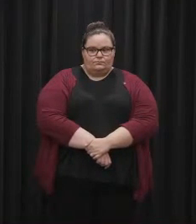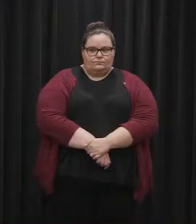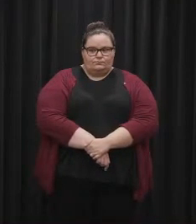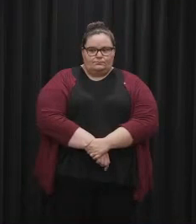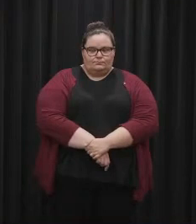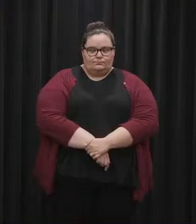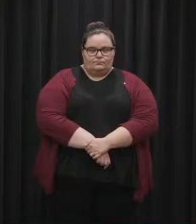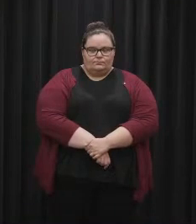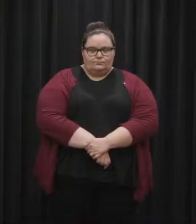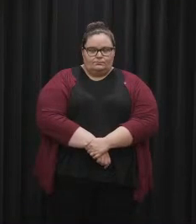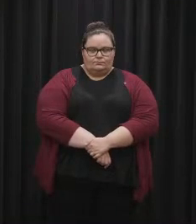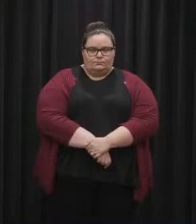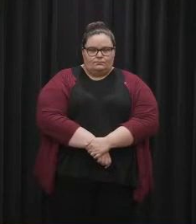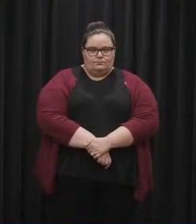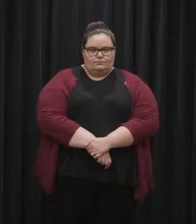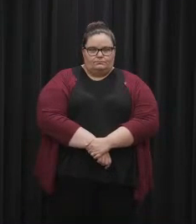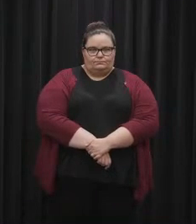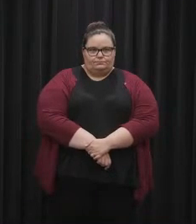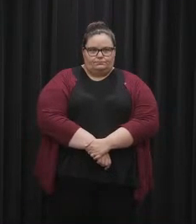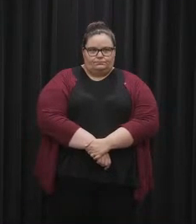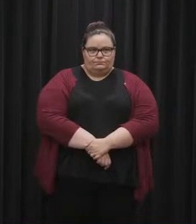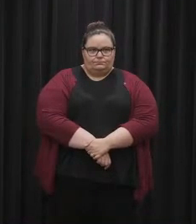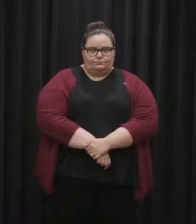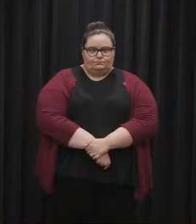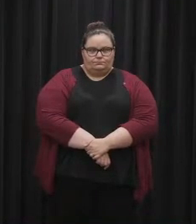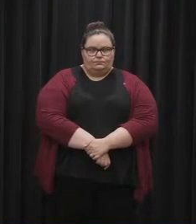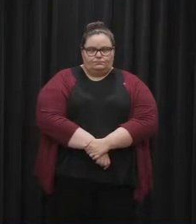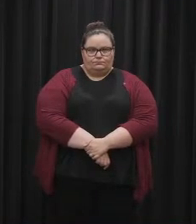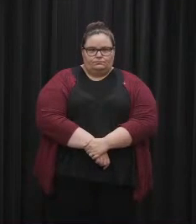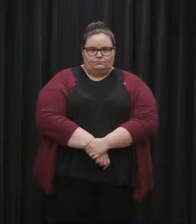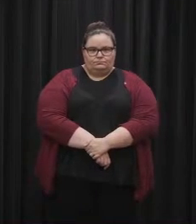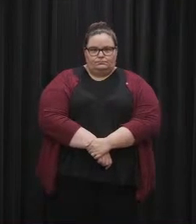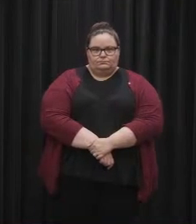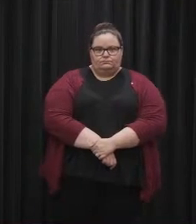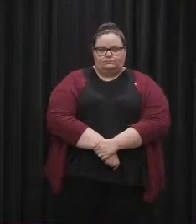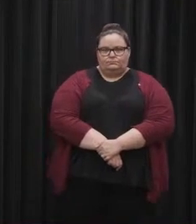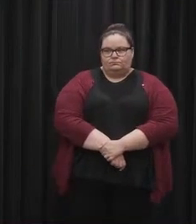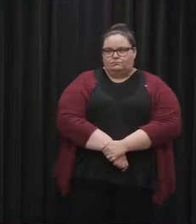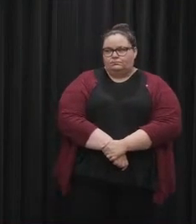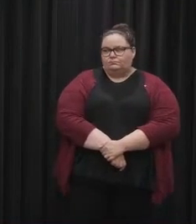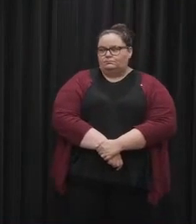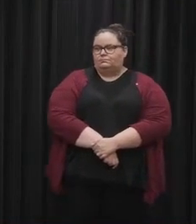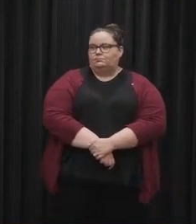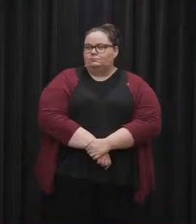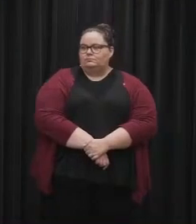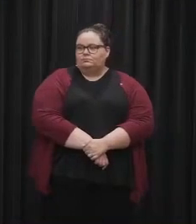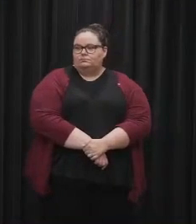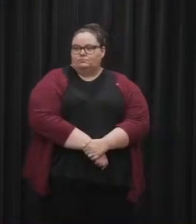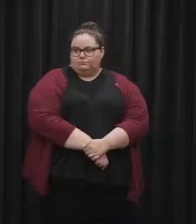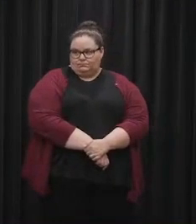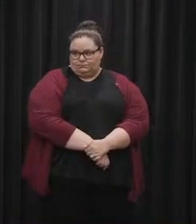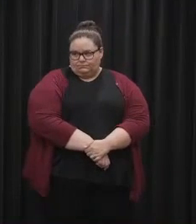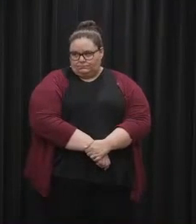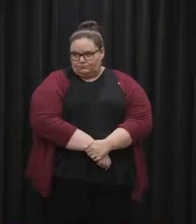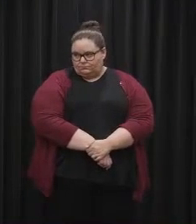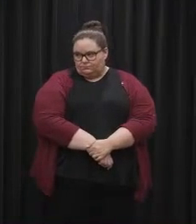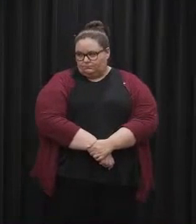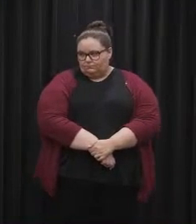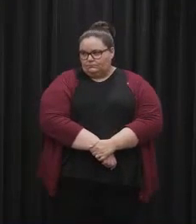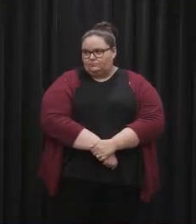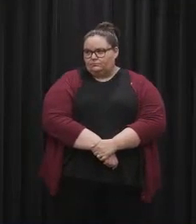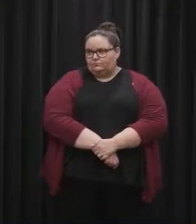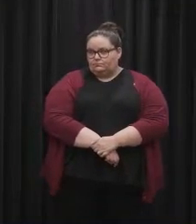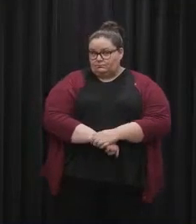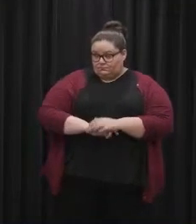seriously. These are all different elements of a comprehensive and integrated response in our fight against the virus. Thank